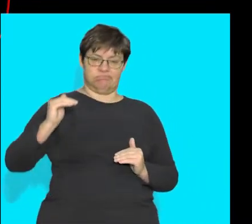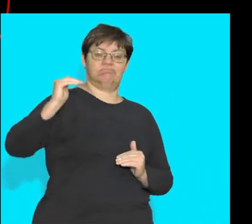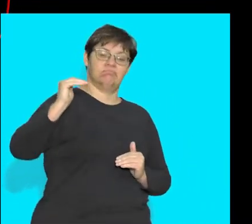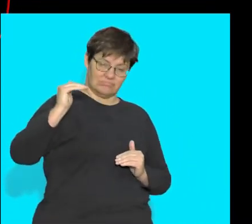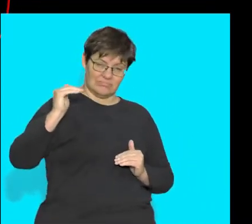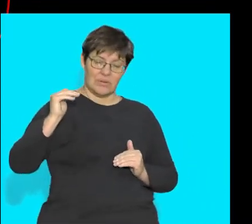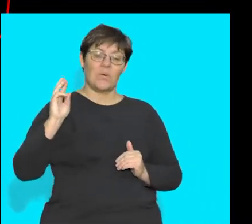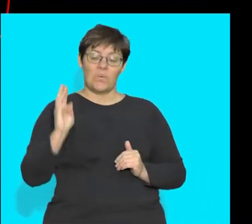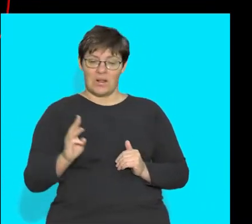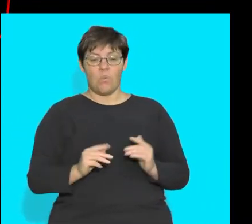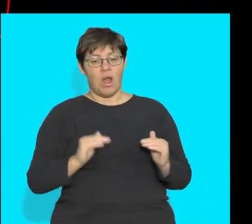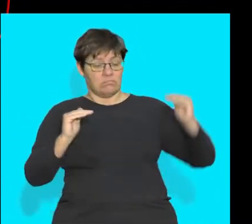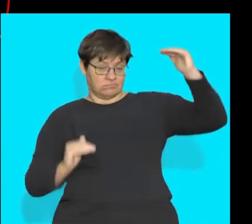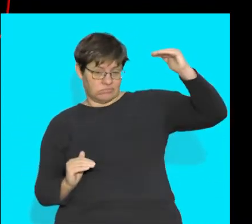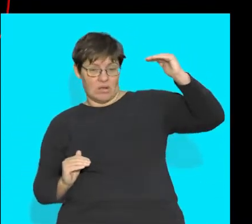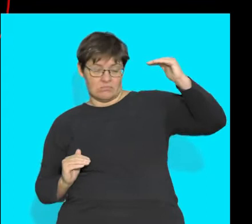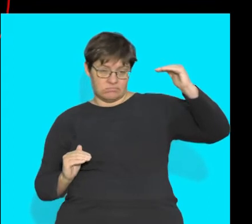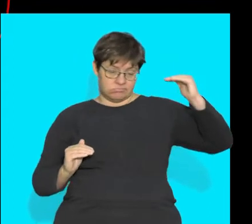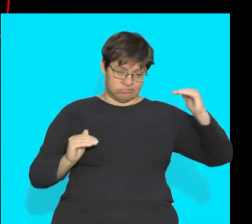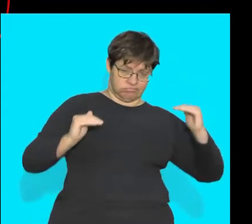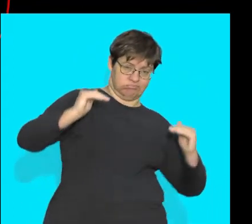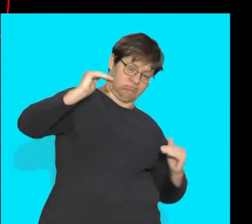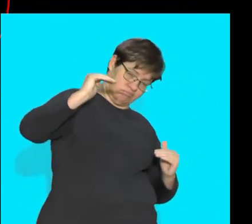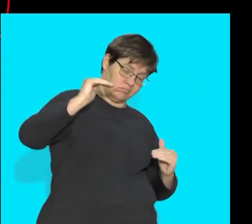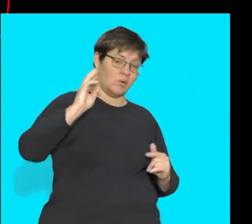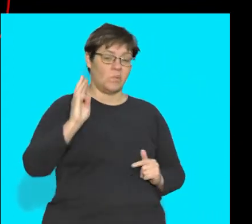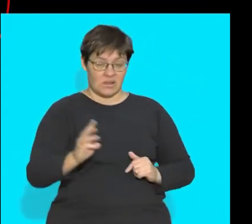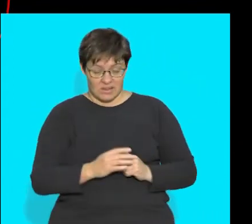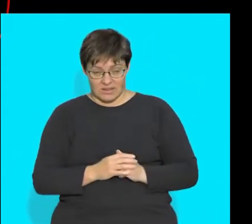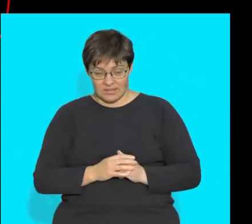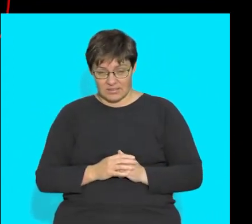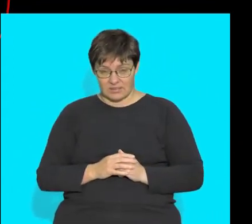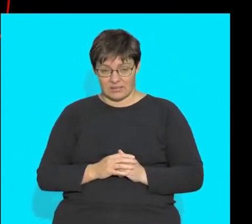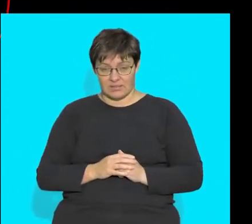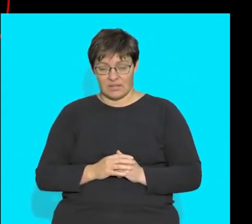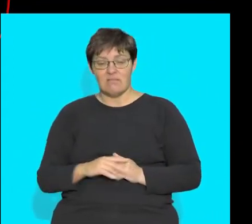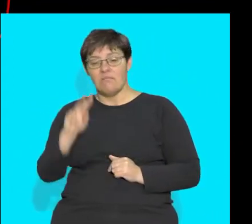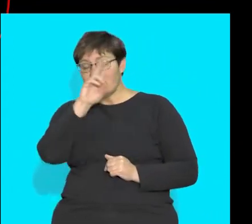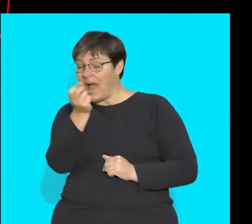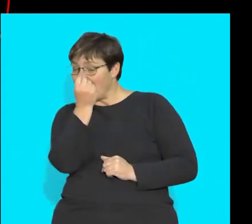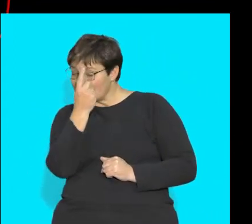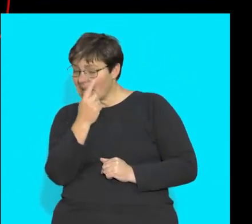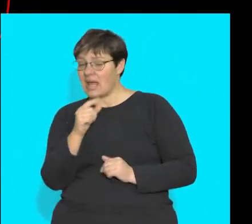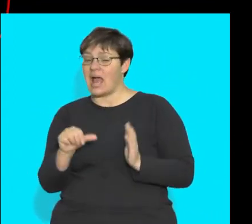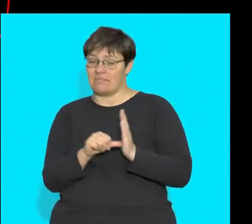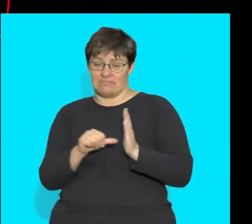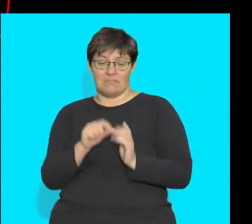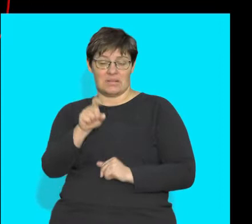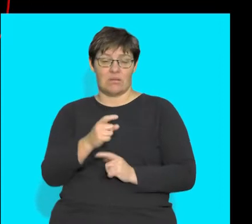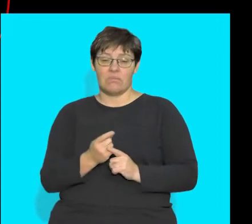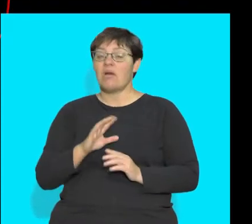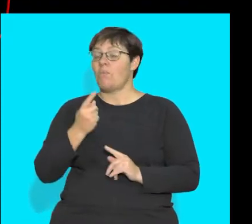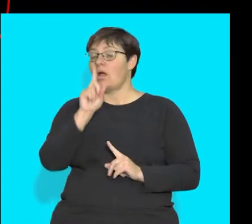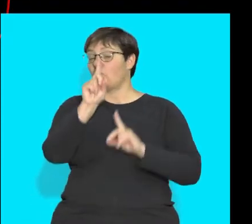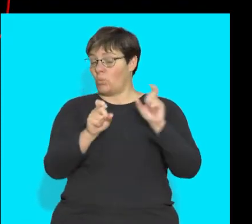my level of water going to change. Now, guys, this is really important that you understand. When you look at questions like this, and we're going to do